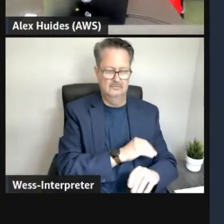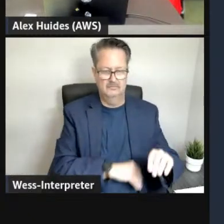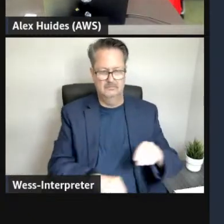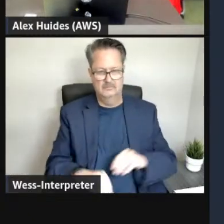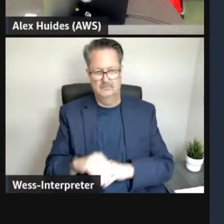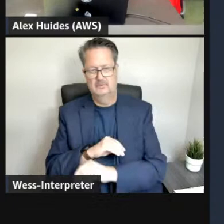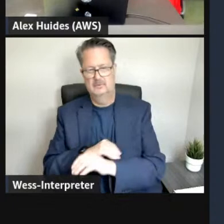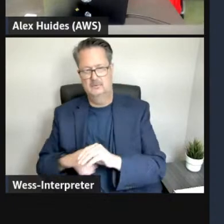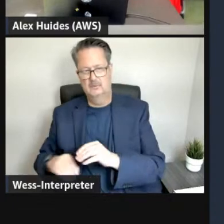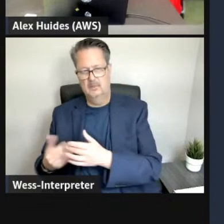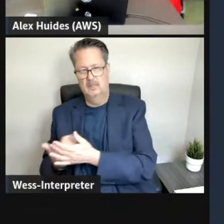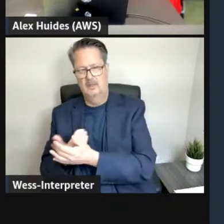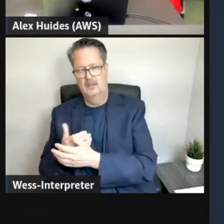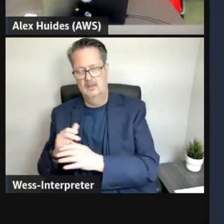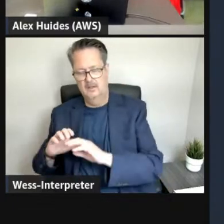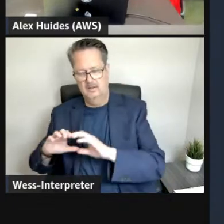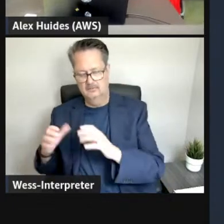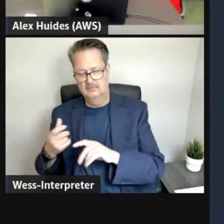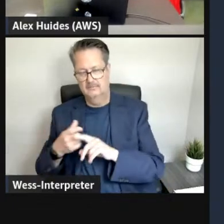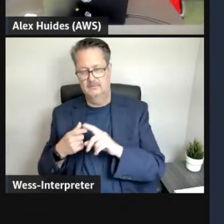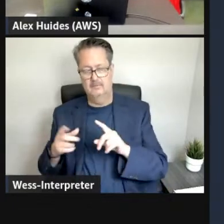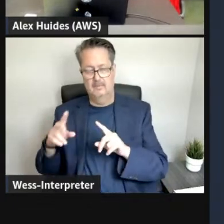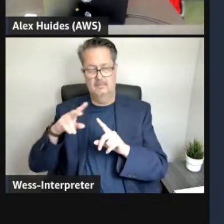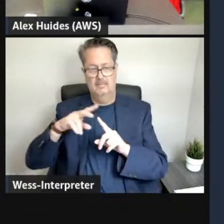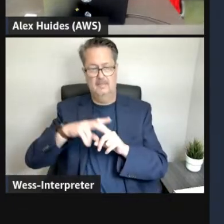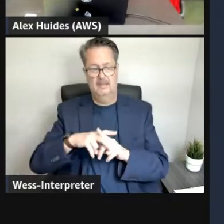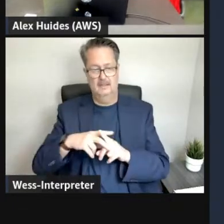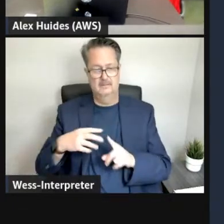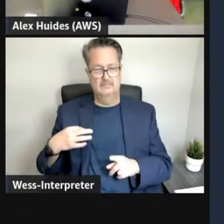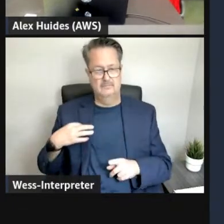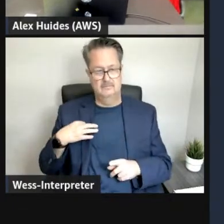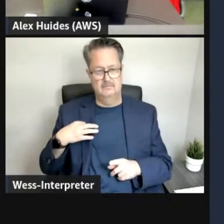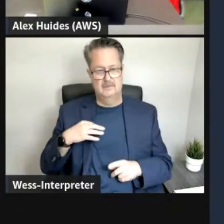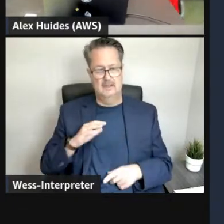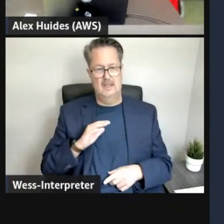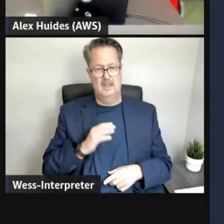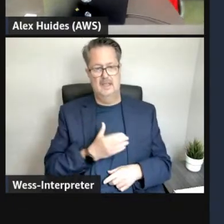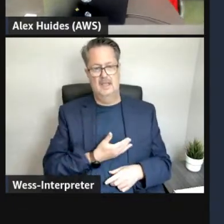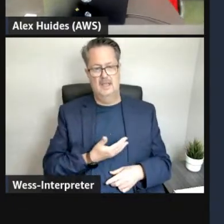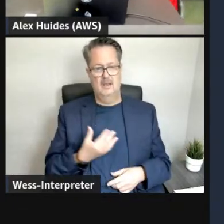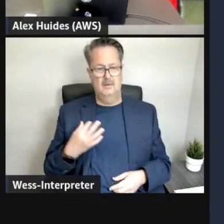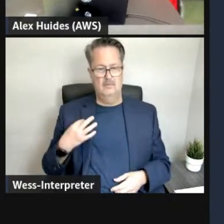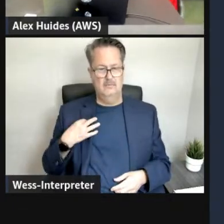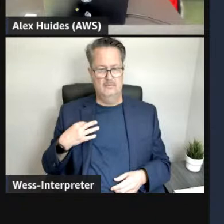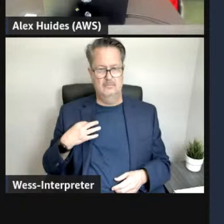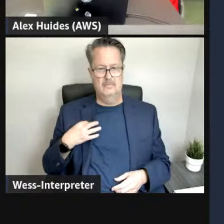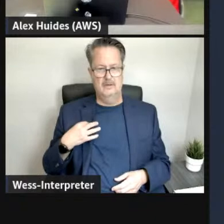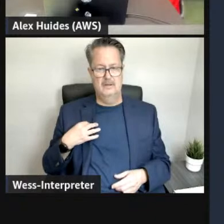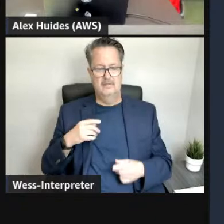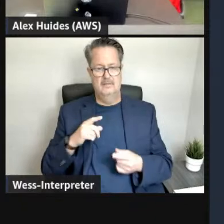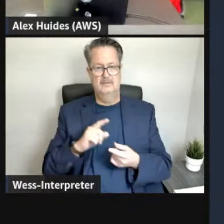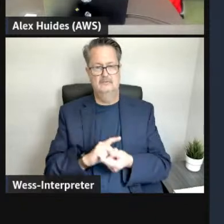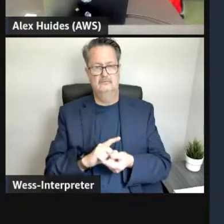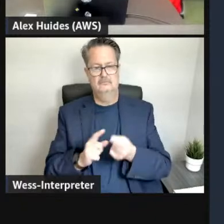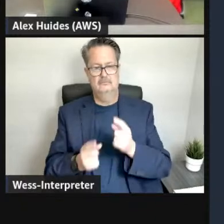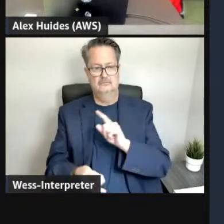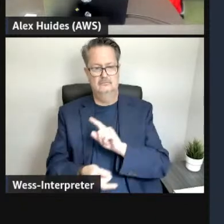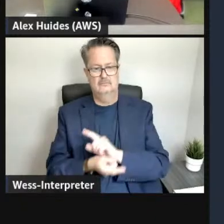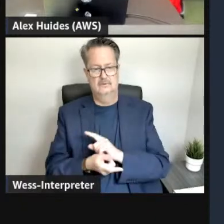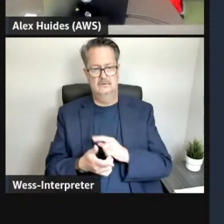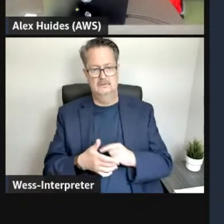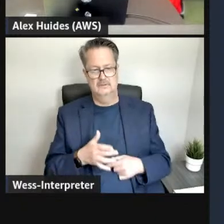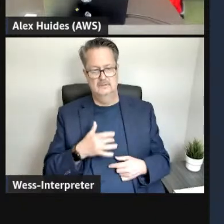these, from the application perspective, are requirements that translate usually with